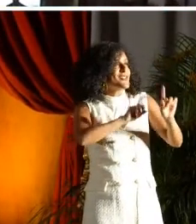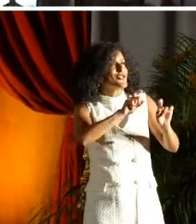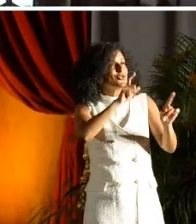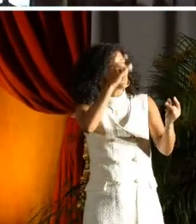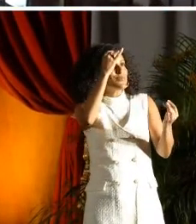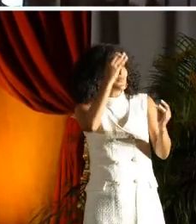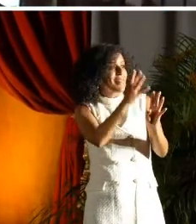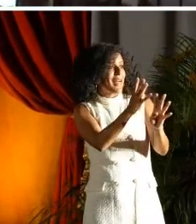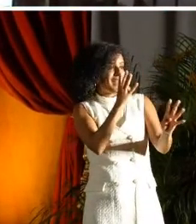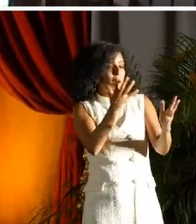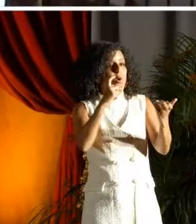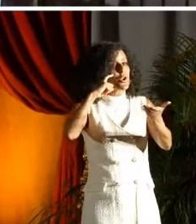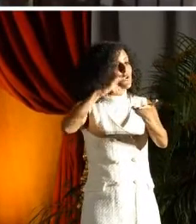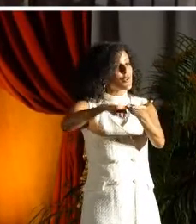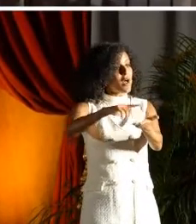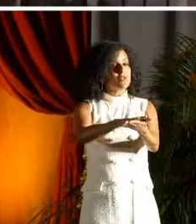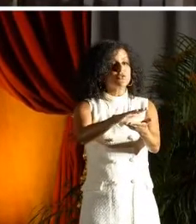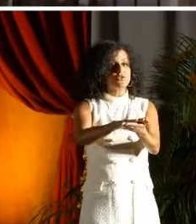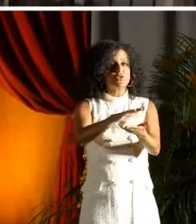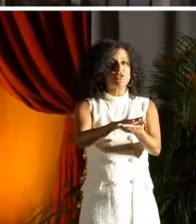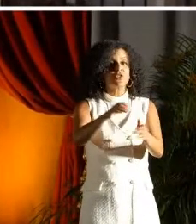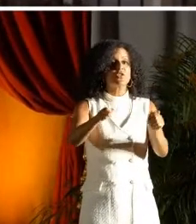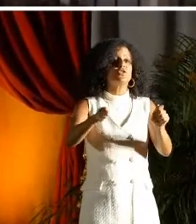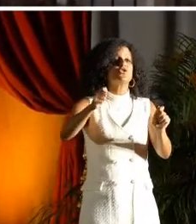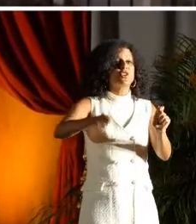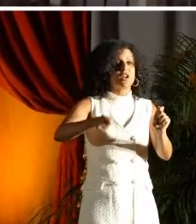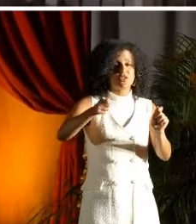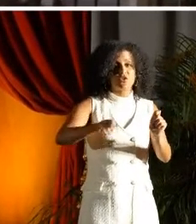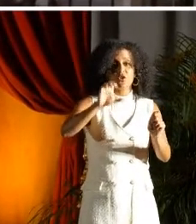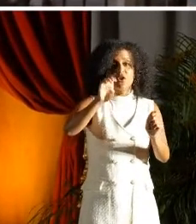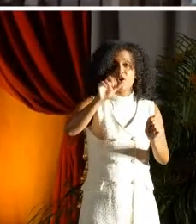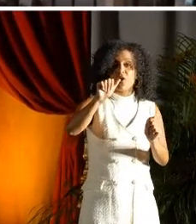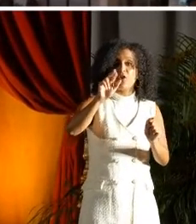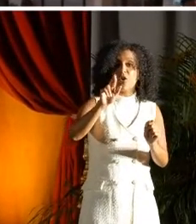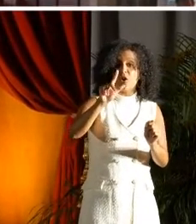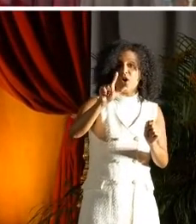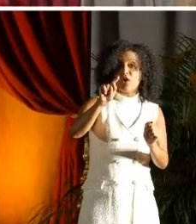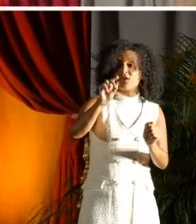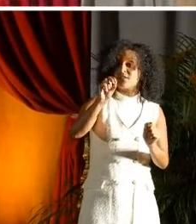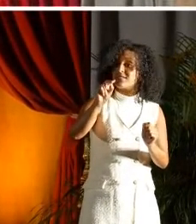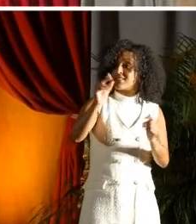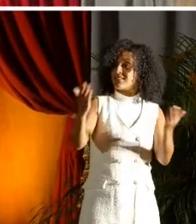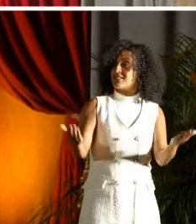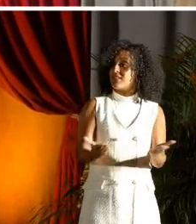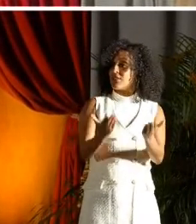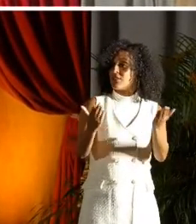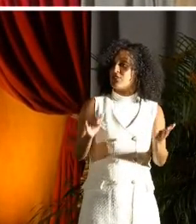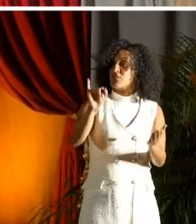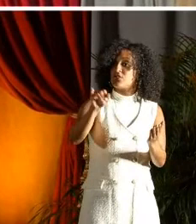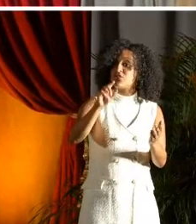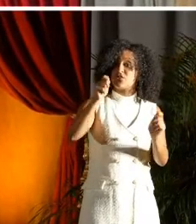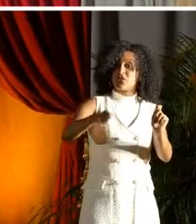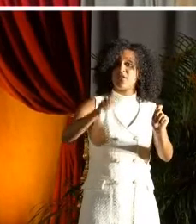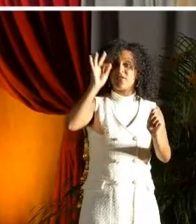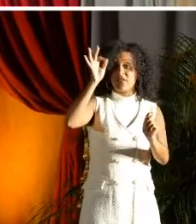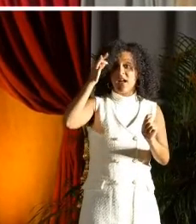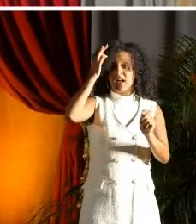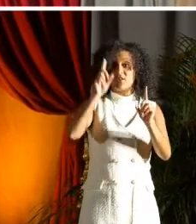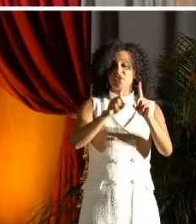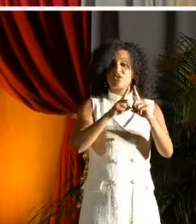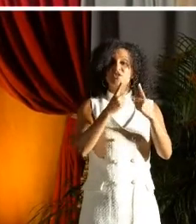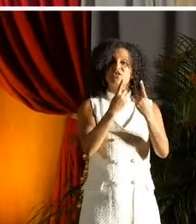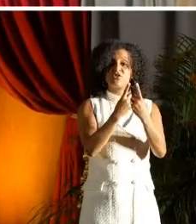lining up, I do want to acknowledge, as Derrick said, that Judge Carlton Reeves is in the house. Judge Reese is a federal